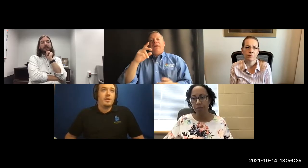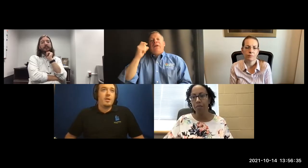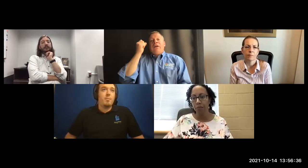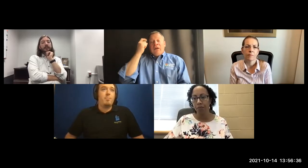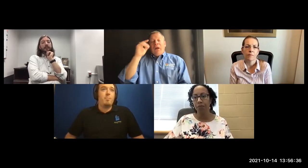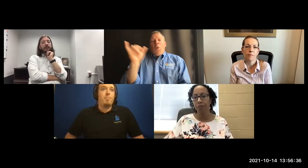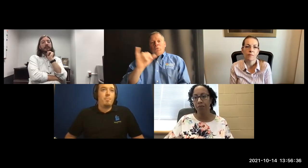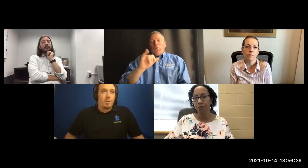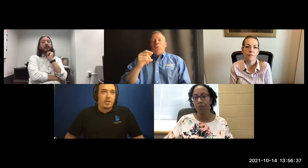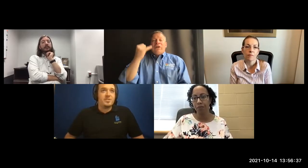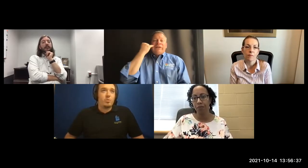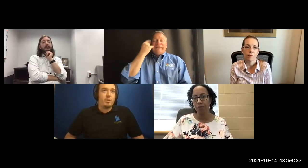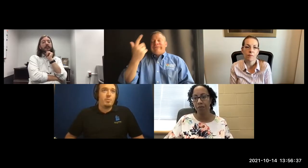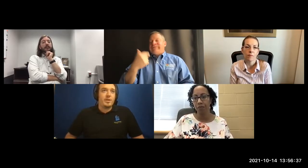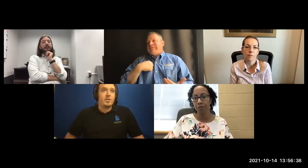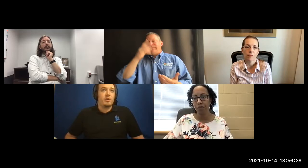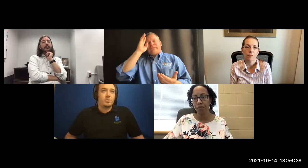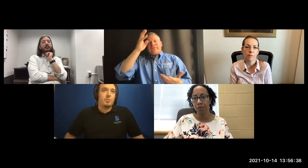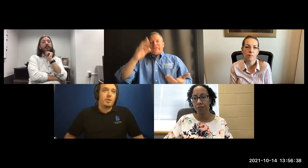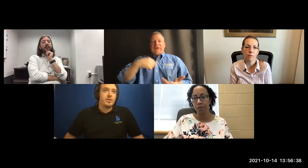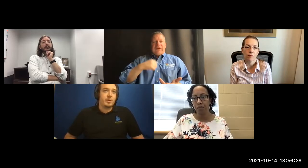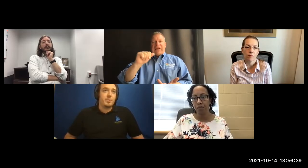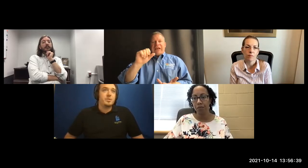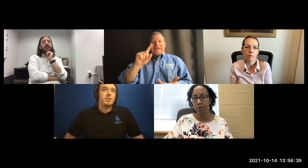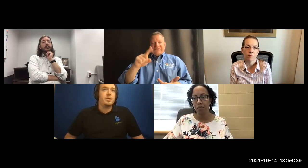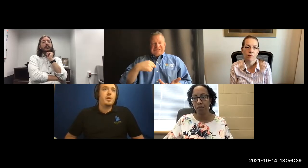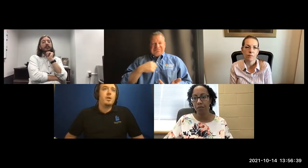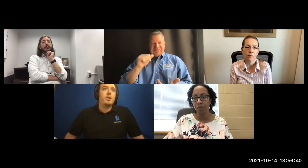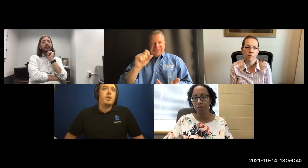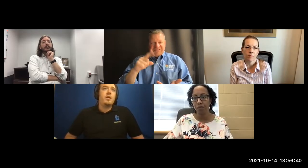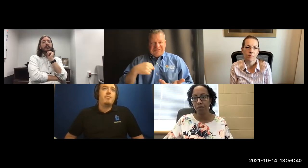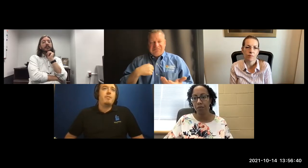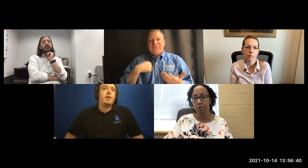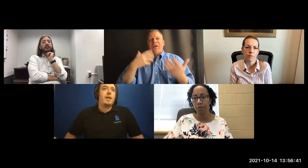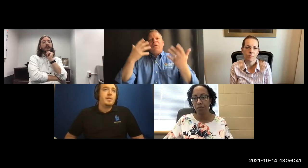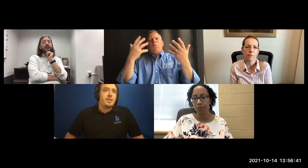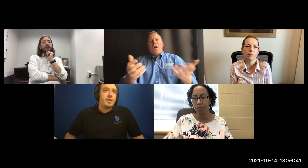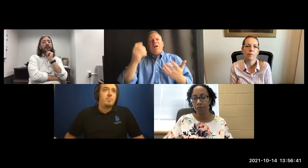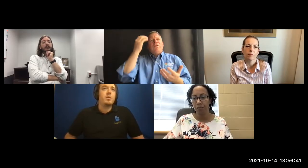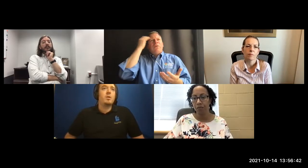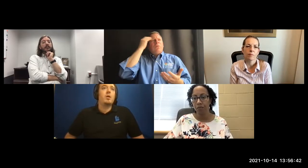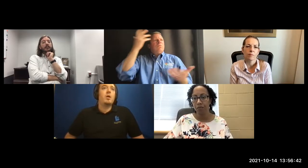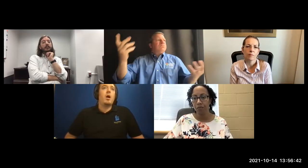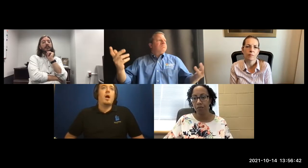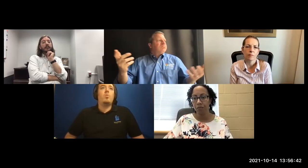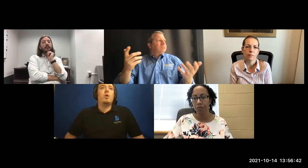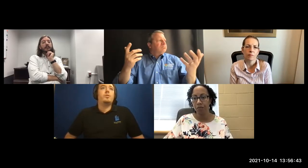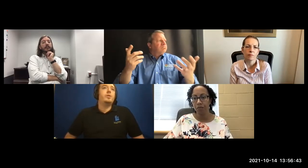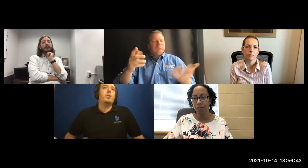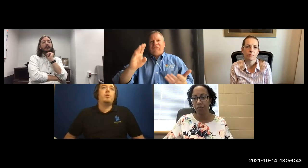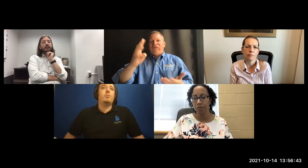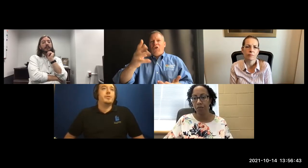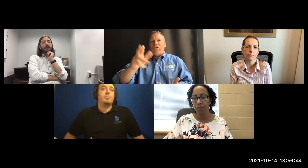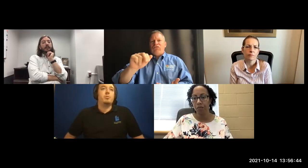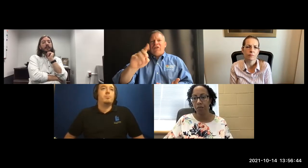collect. But consent will be in place, contracts will be in place, agreements. If here at ASD, I want